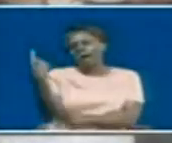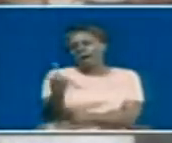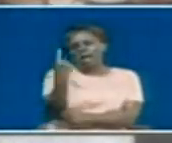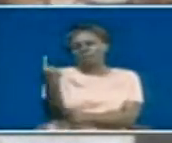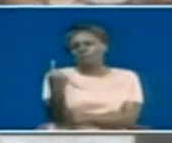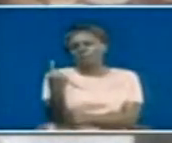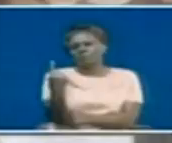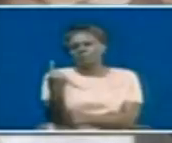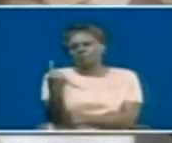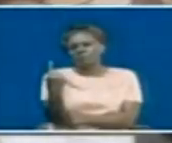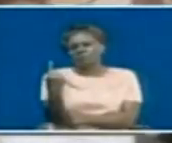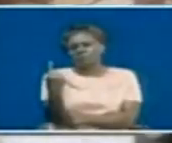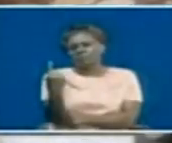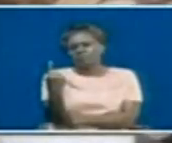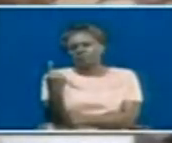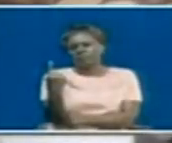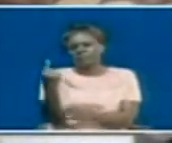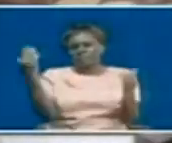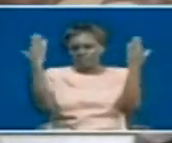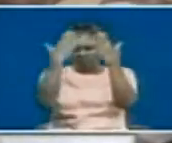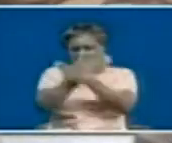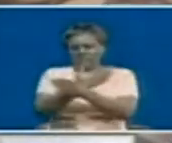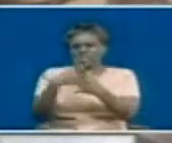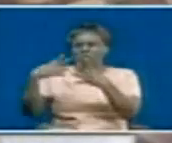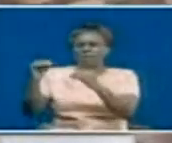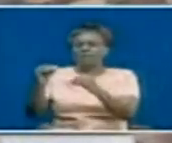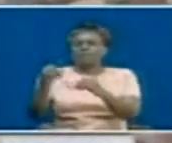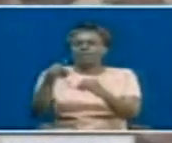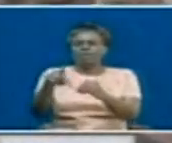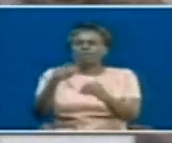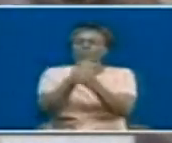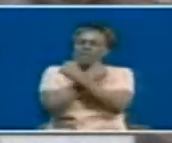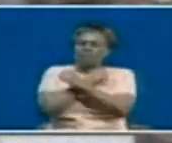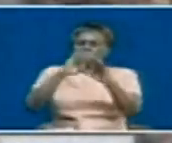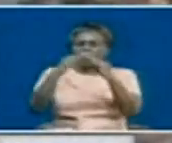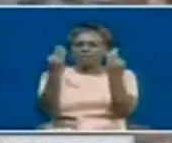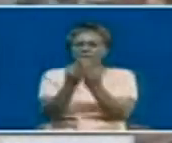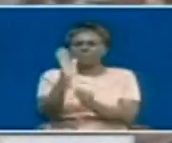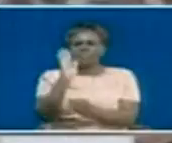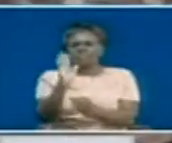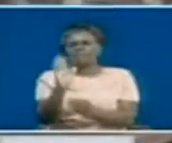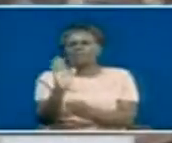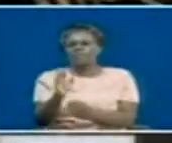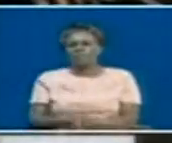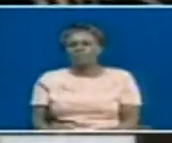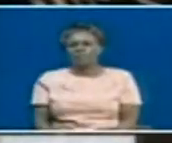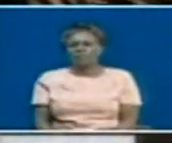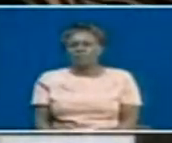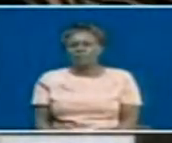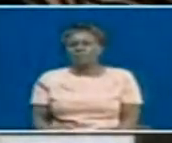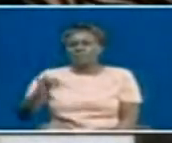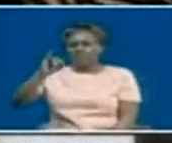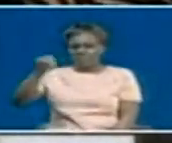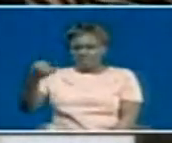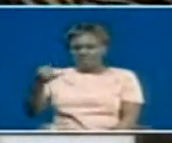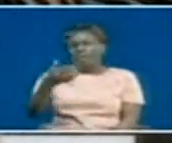during the day and then spending the whole night awake, you know, taking care of them. You know you love your family, but let's come in and help. Janet is